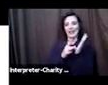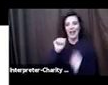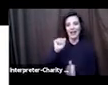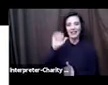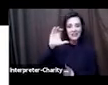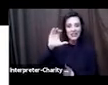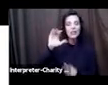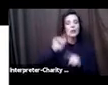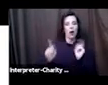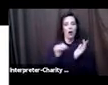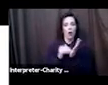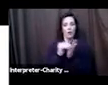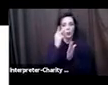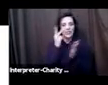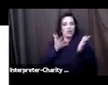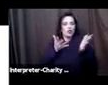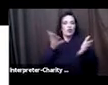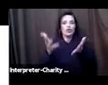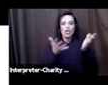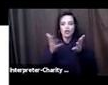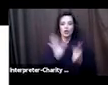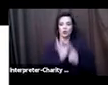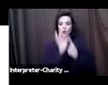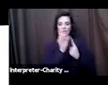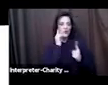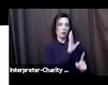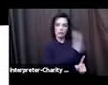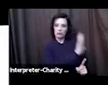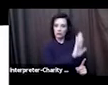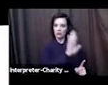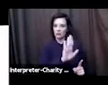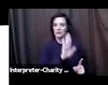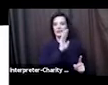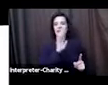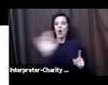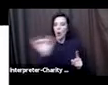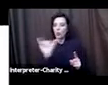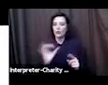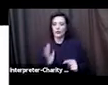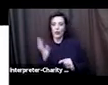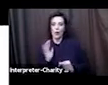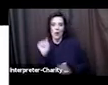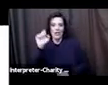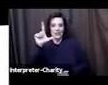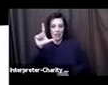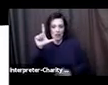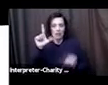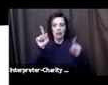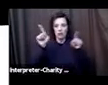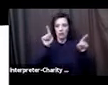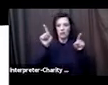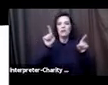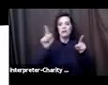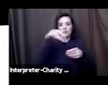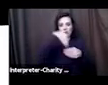we often do see more gestures that might be unique to a person rather than formal ASL as well. So keep in mind that those two do exist